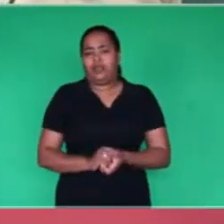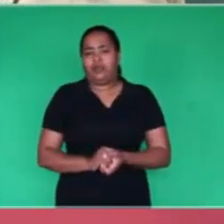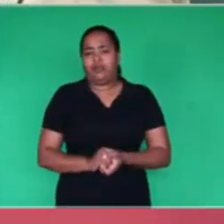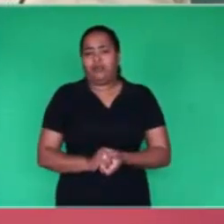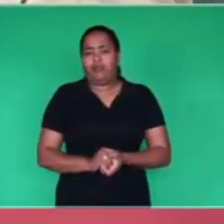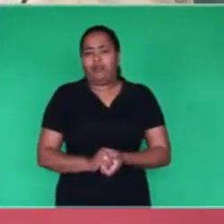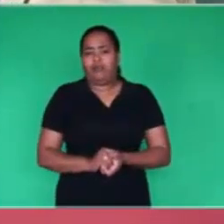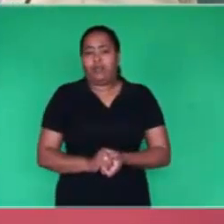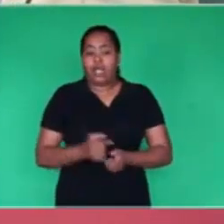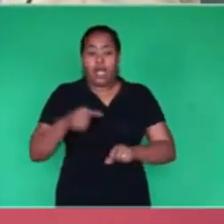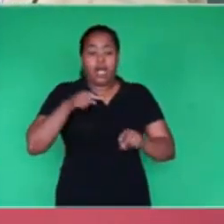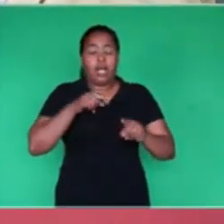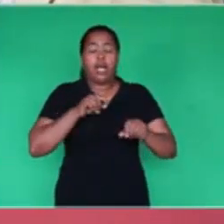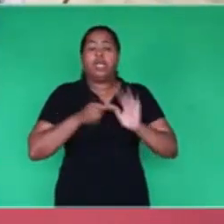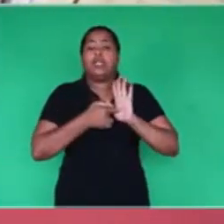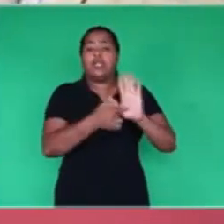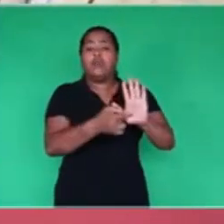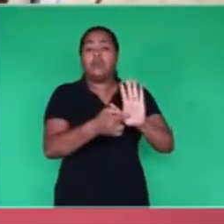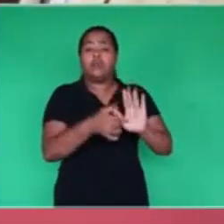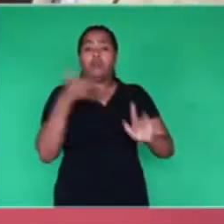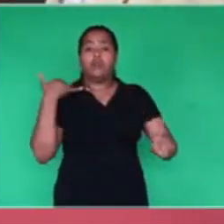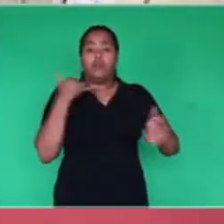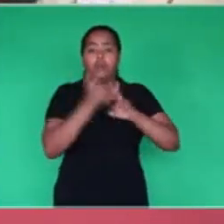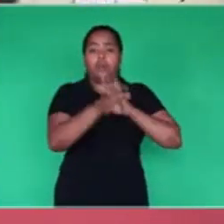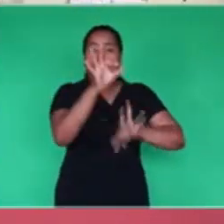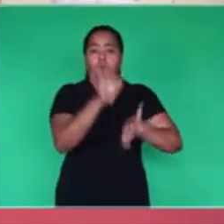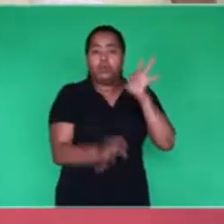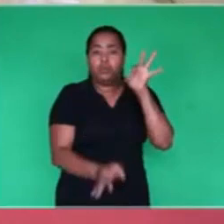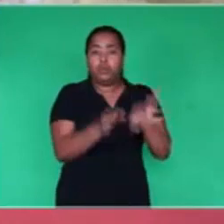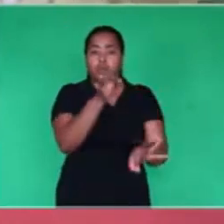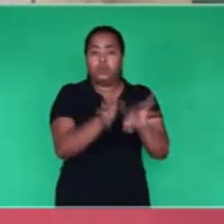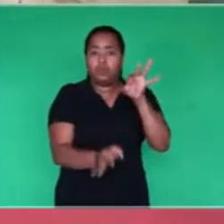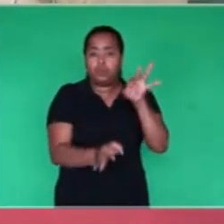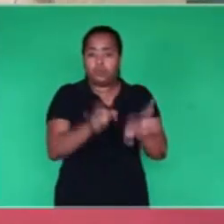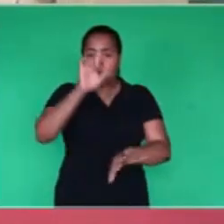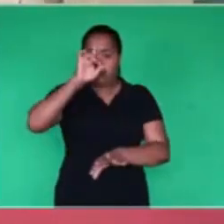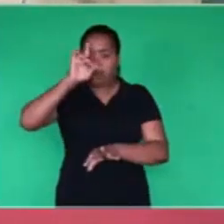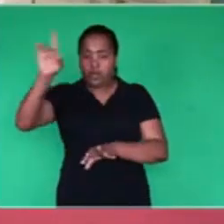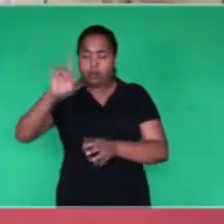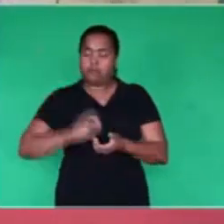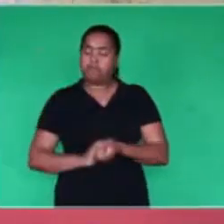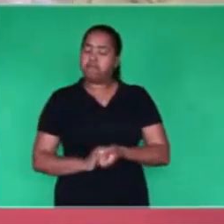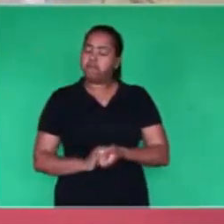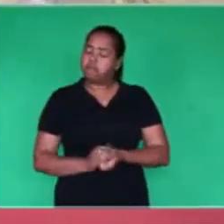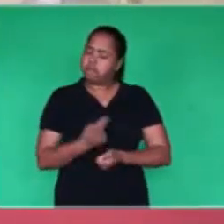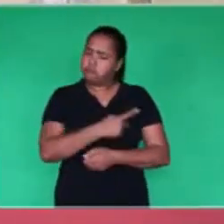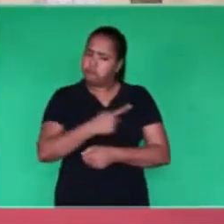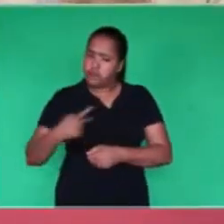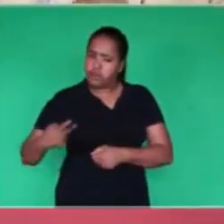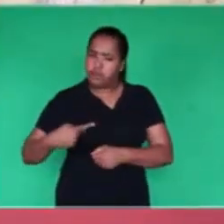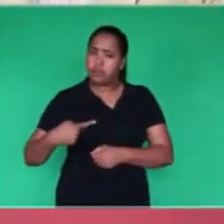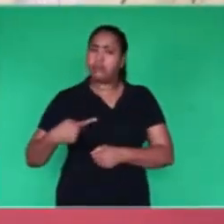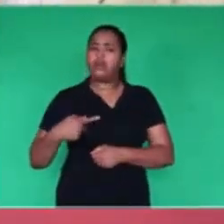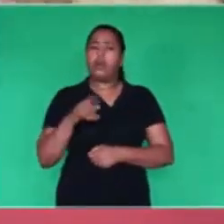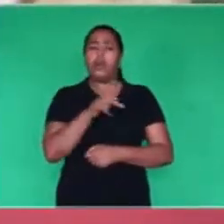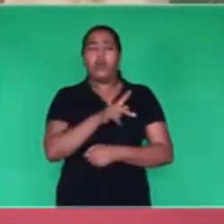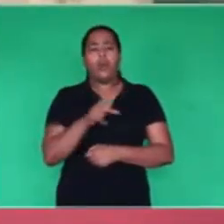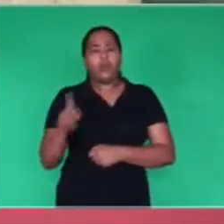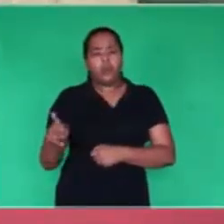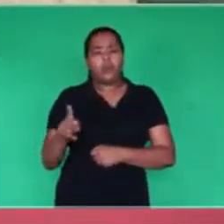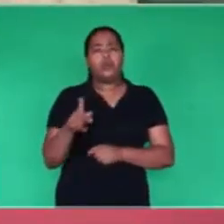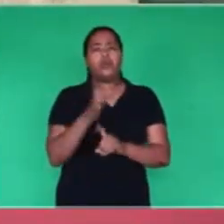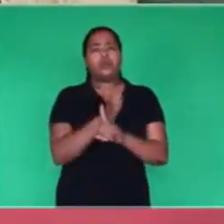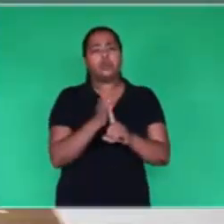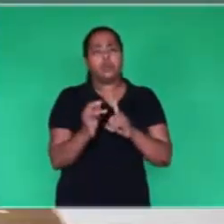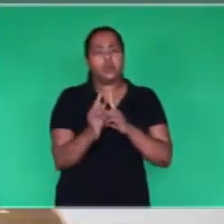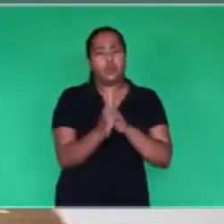So, I tell you, pastor, Sunday school teacher, do not make use of the flesh to do this